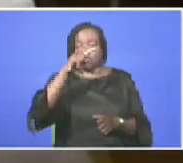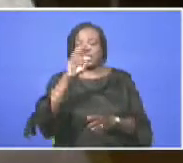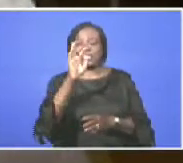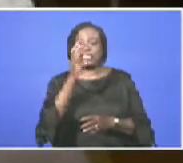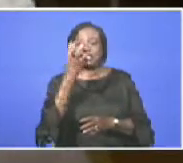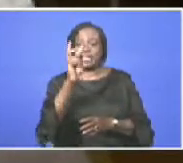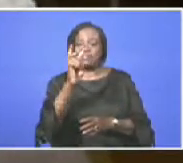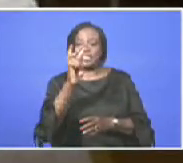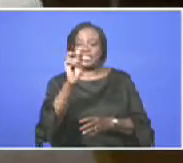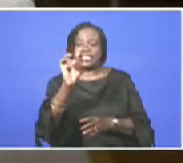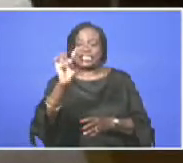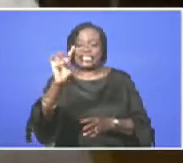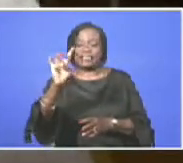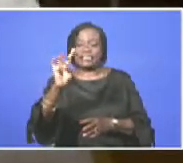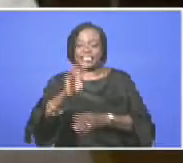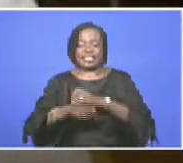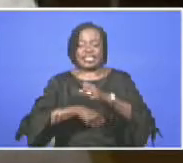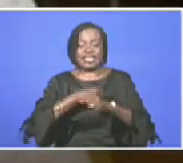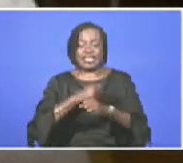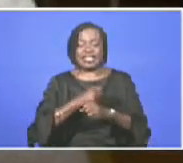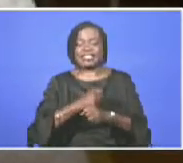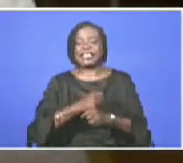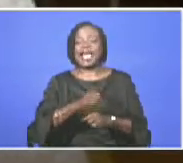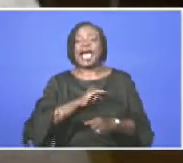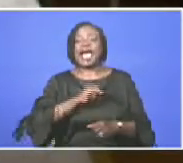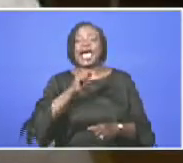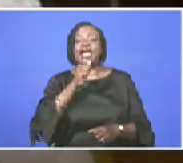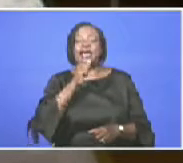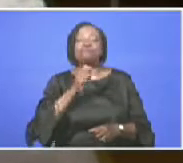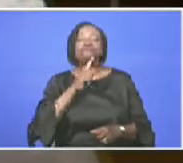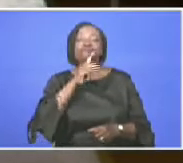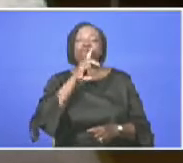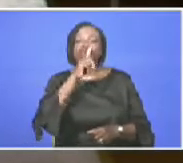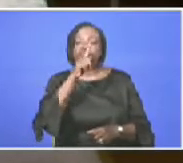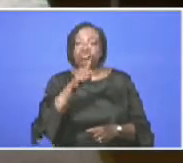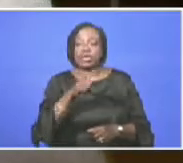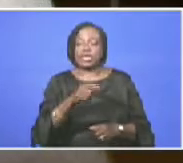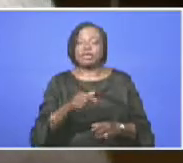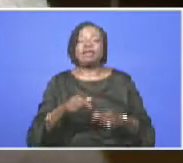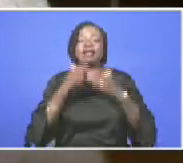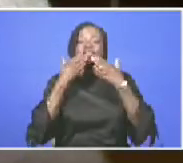truly grateful, and I think that's one of the reasons why I do what I do, because of the mere